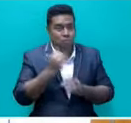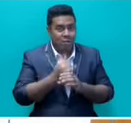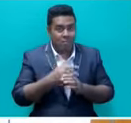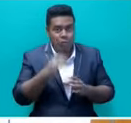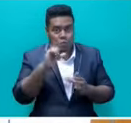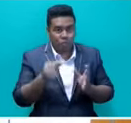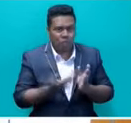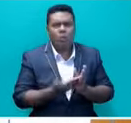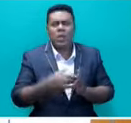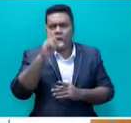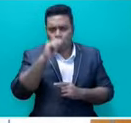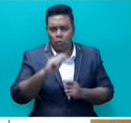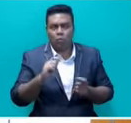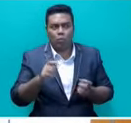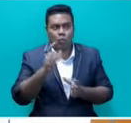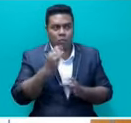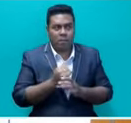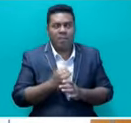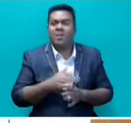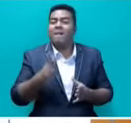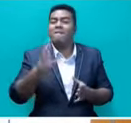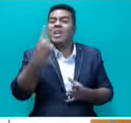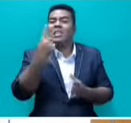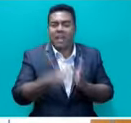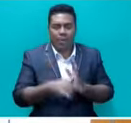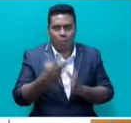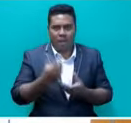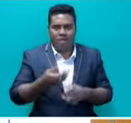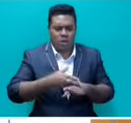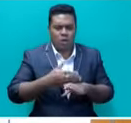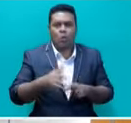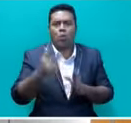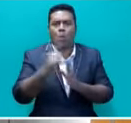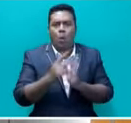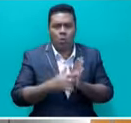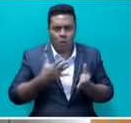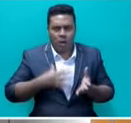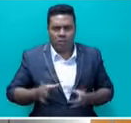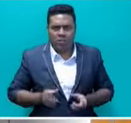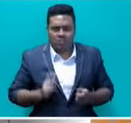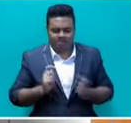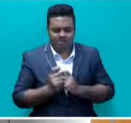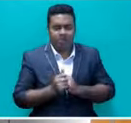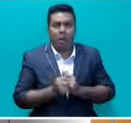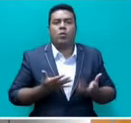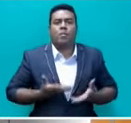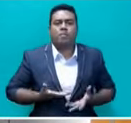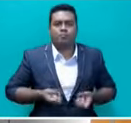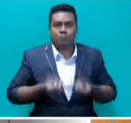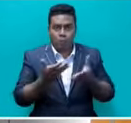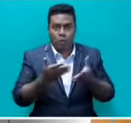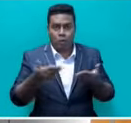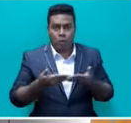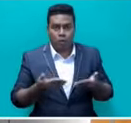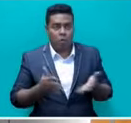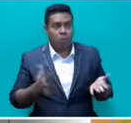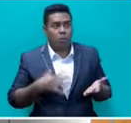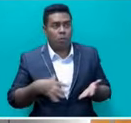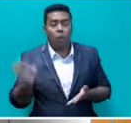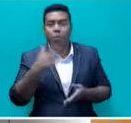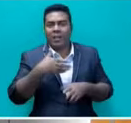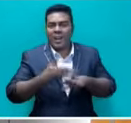come back to the law and look at it. This is the first time such a law is being put in place. There are various regulations that have been put in place. This is, like all of you have acknowledged, a new